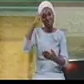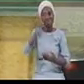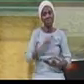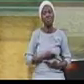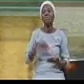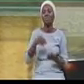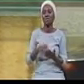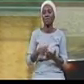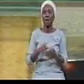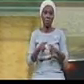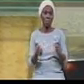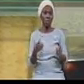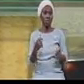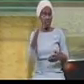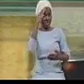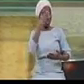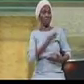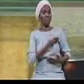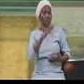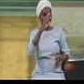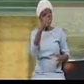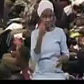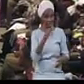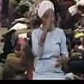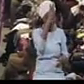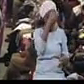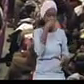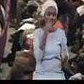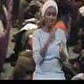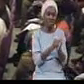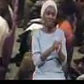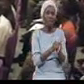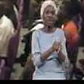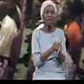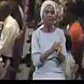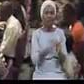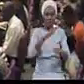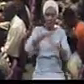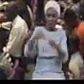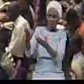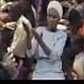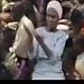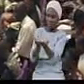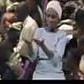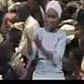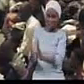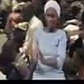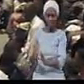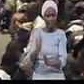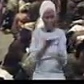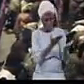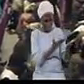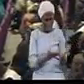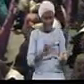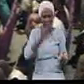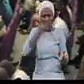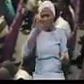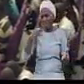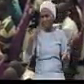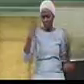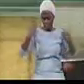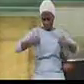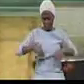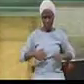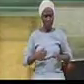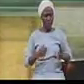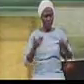the father said to his servants, bring forth the best robe and put it on him, and put